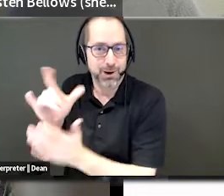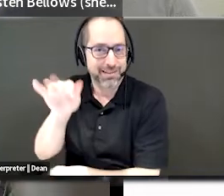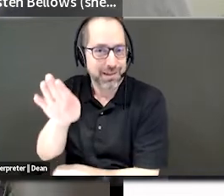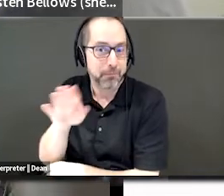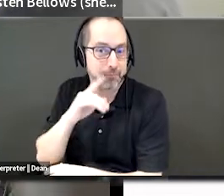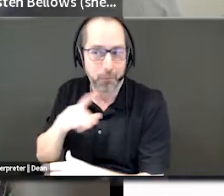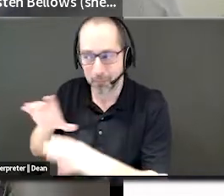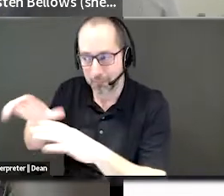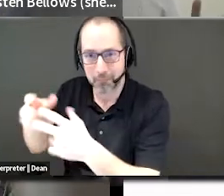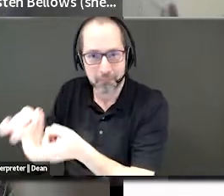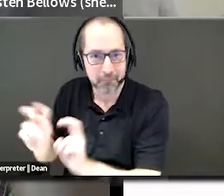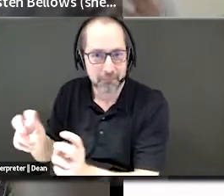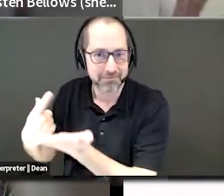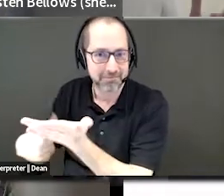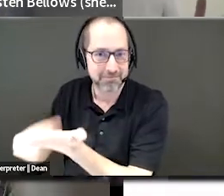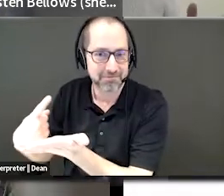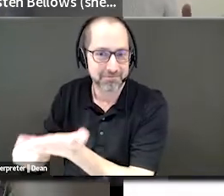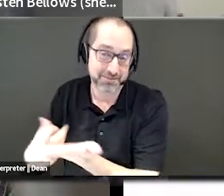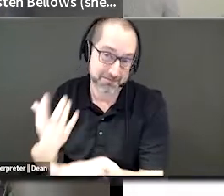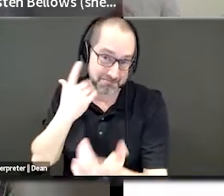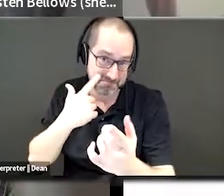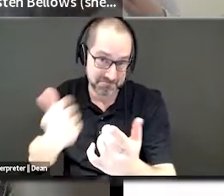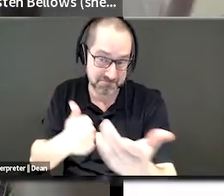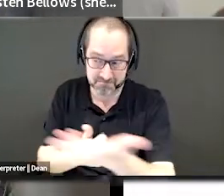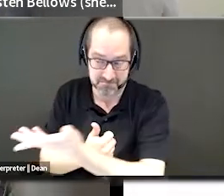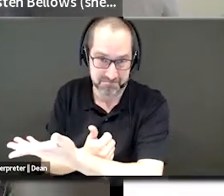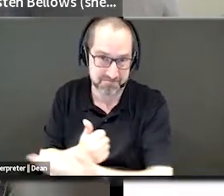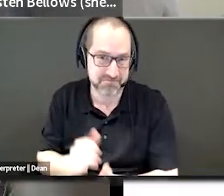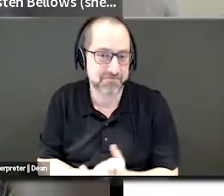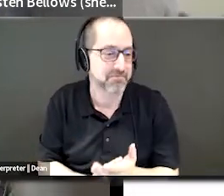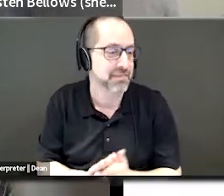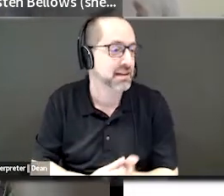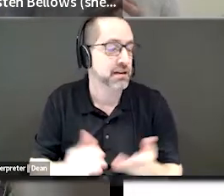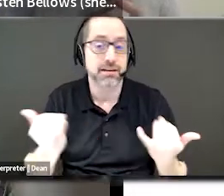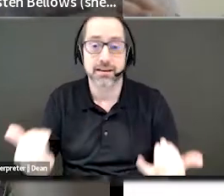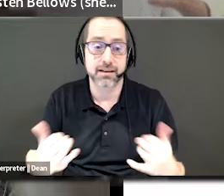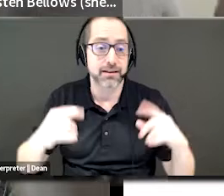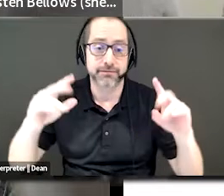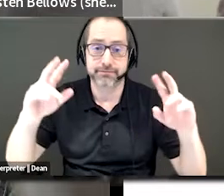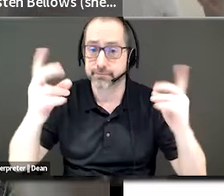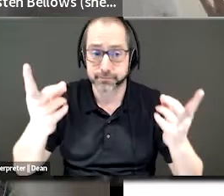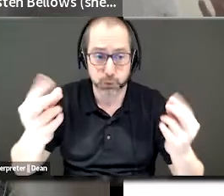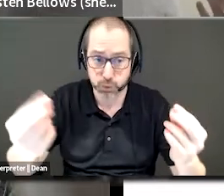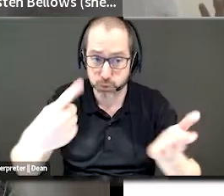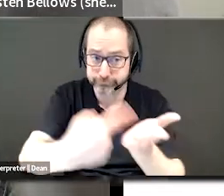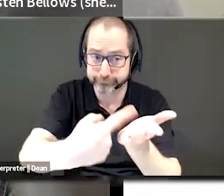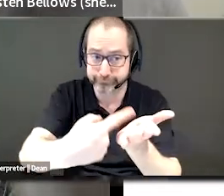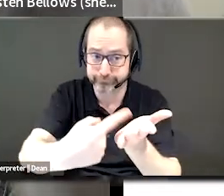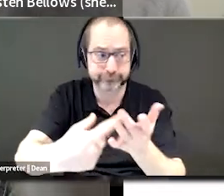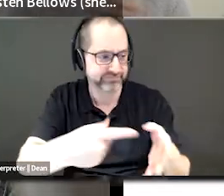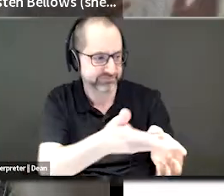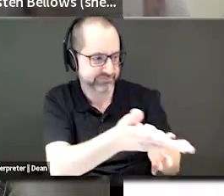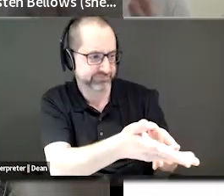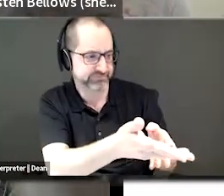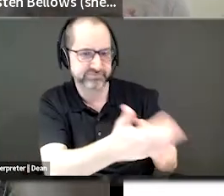Okay, so the agenda for today is fairly straightforward, but we're going to elaborate on each of